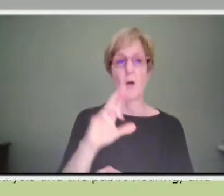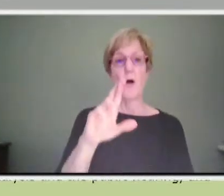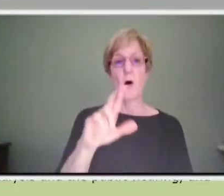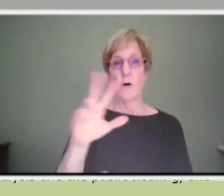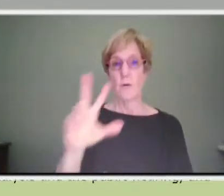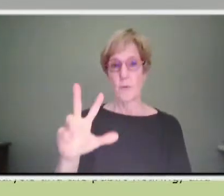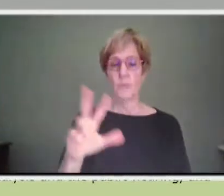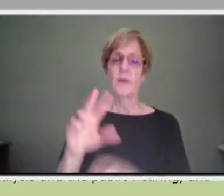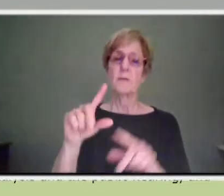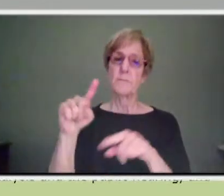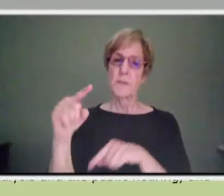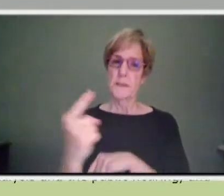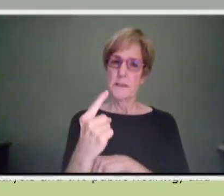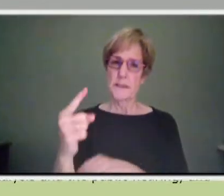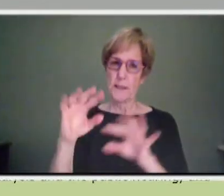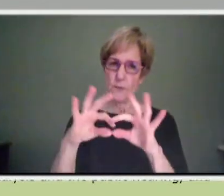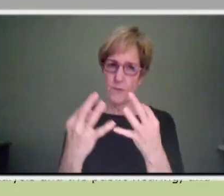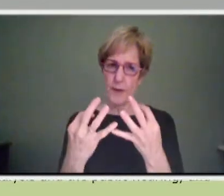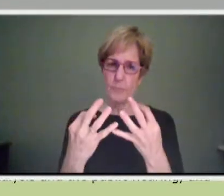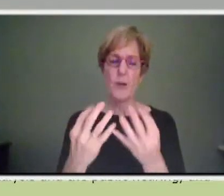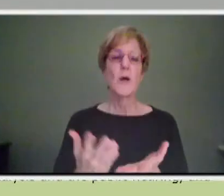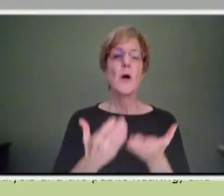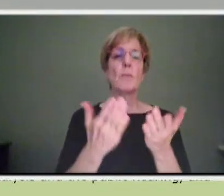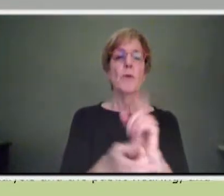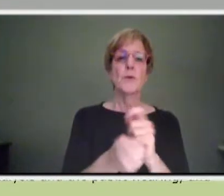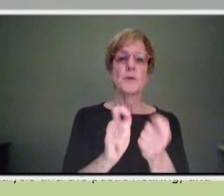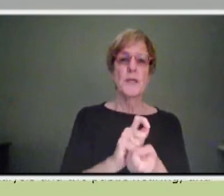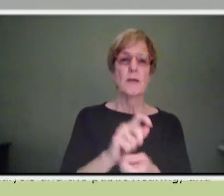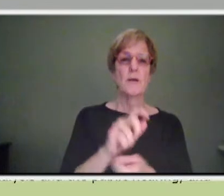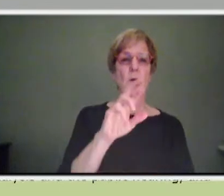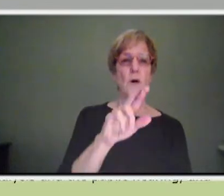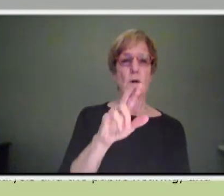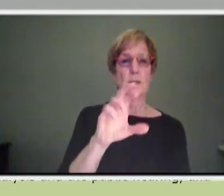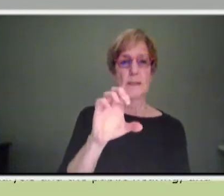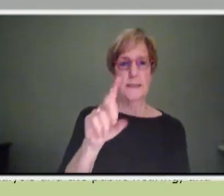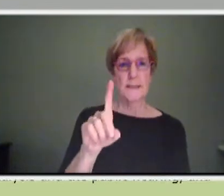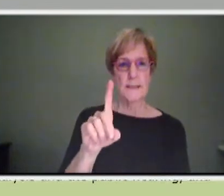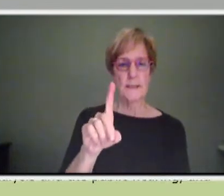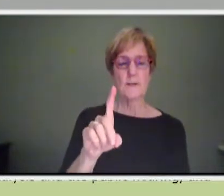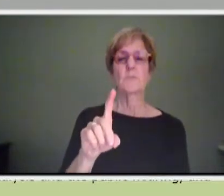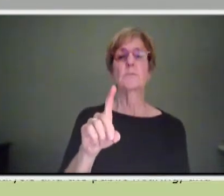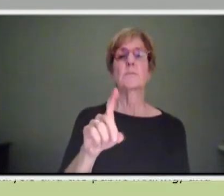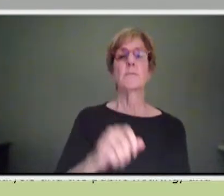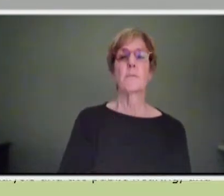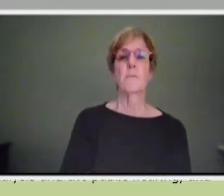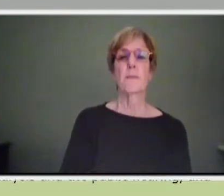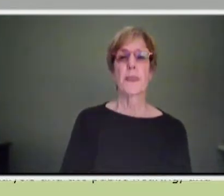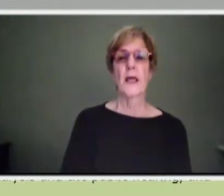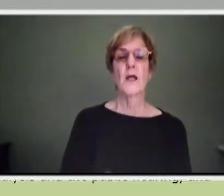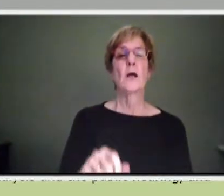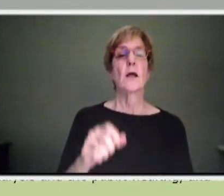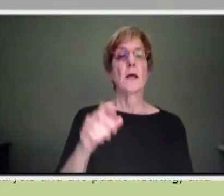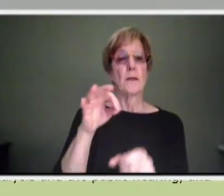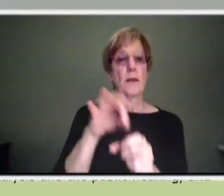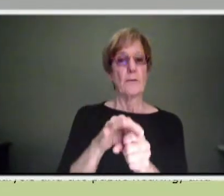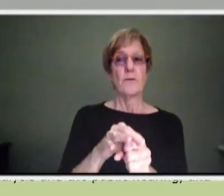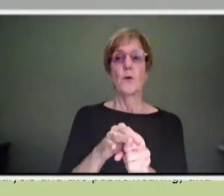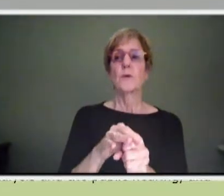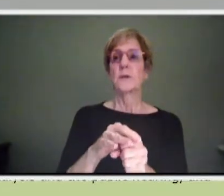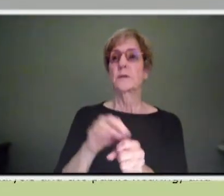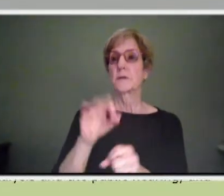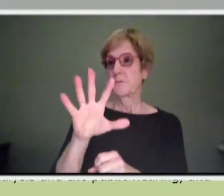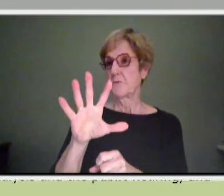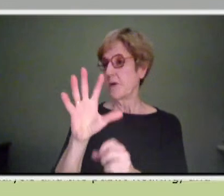single-family residential, and the proposed zoning is R8 CD, single-family residential conditional. The zoning committee voted 5-0 to recommend approval